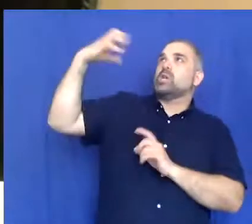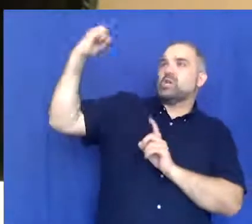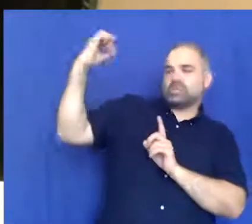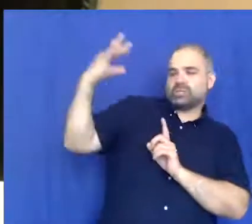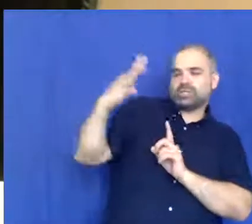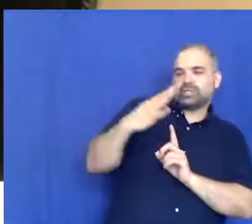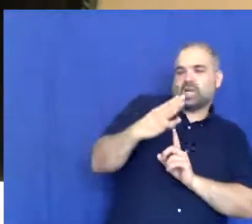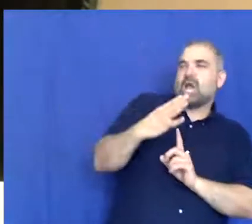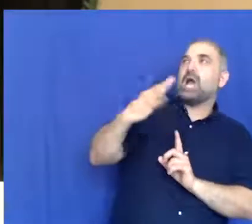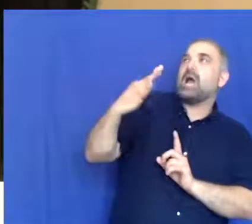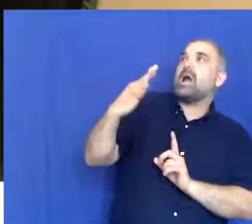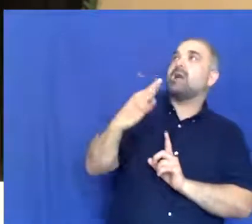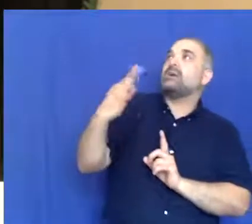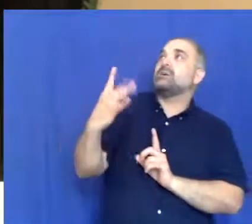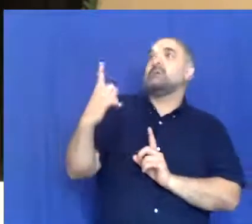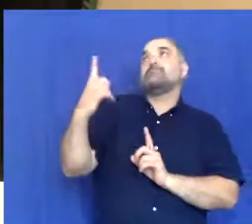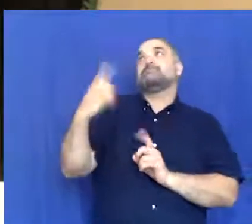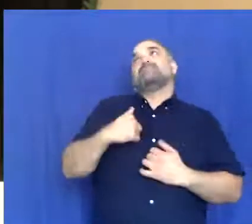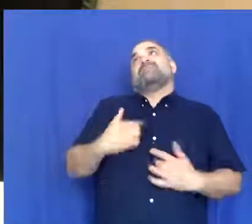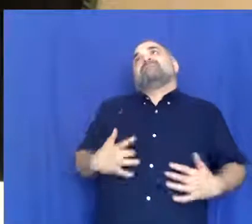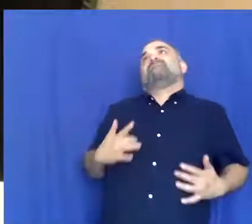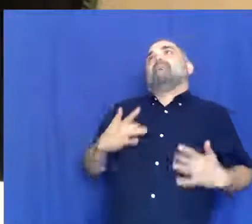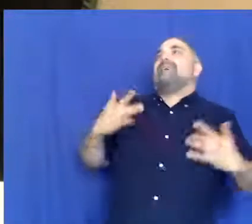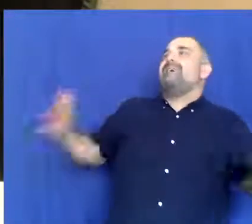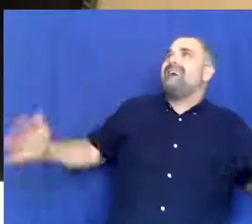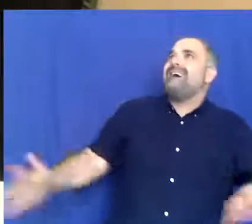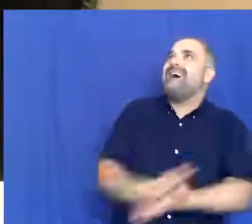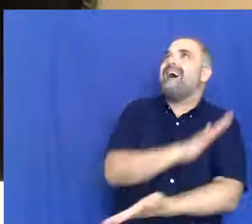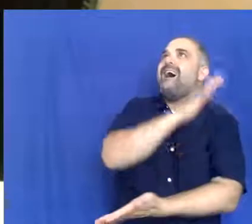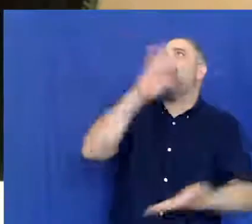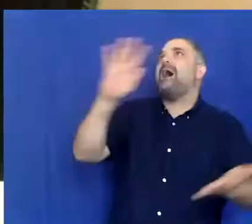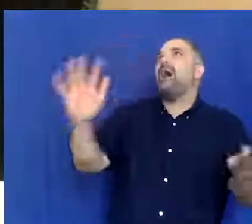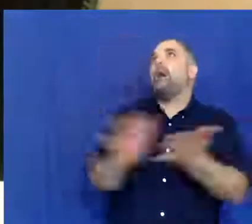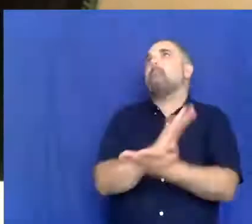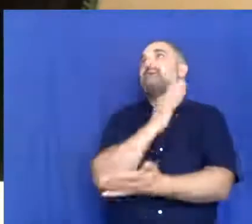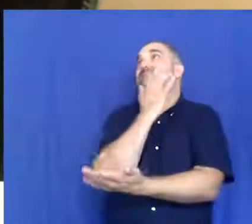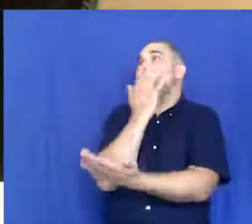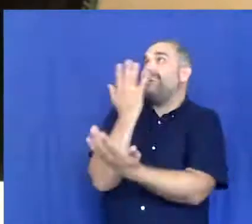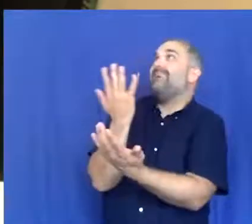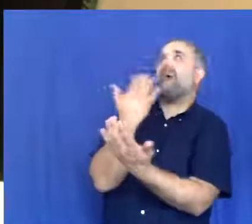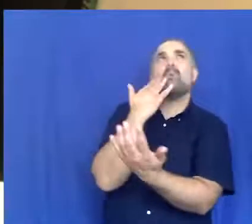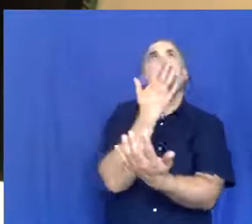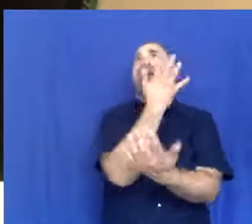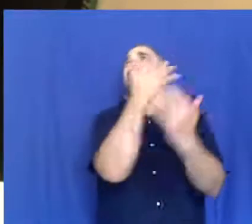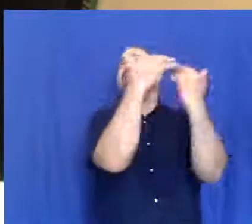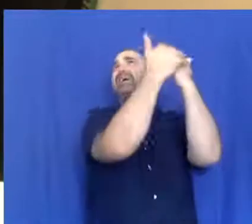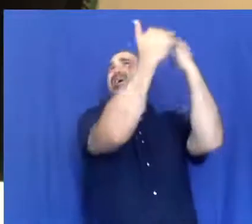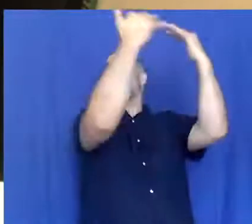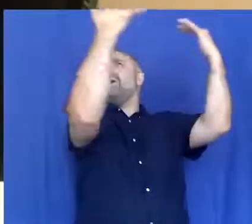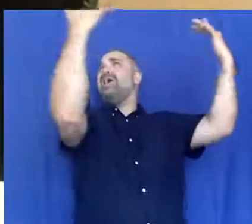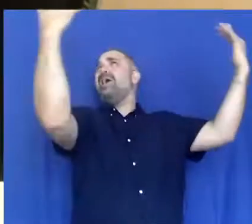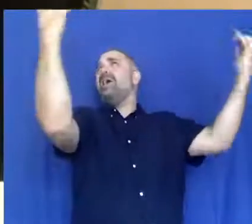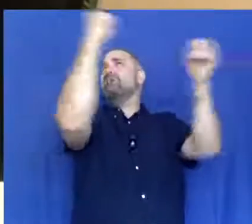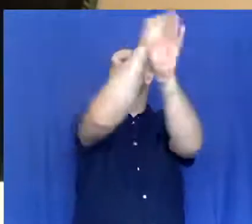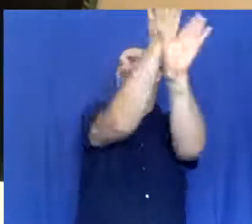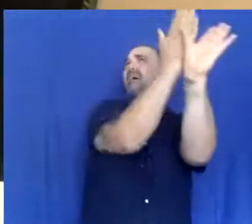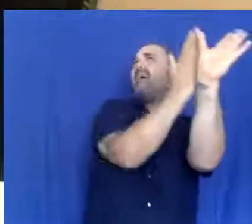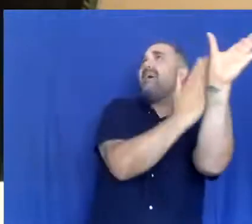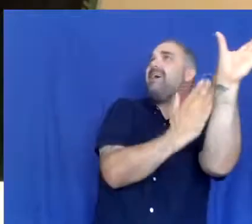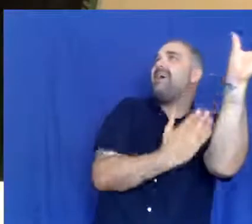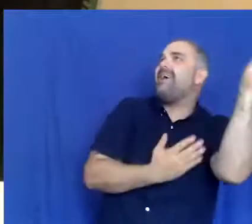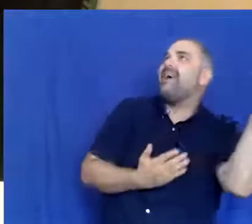sunshine, my only sunshine. You make me happy